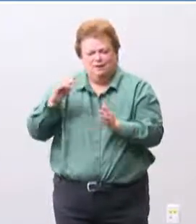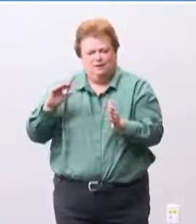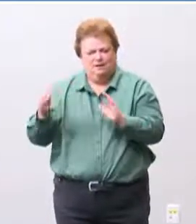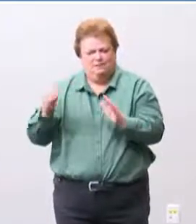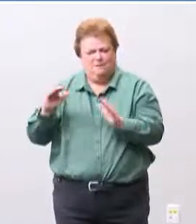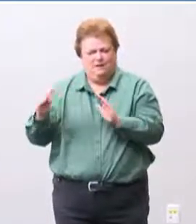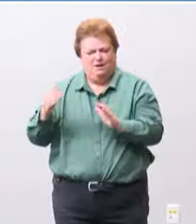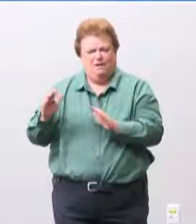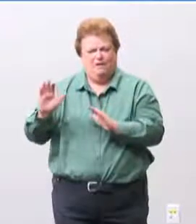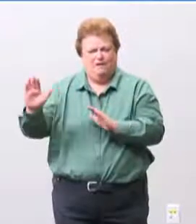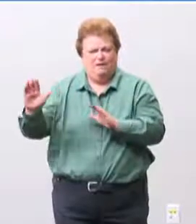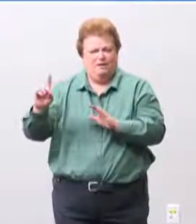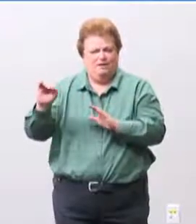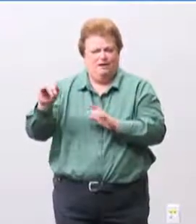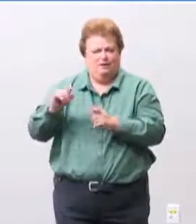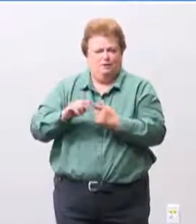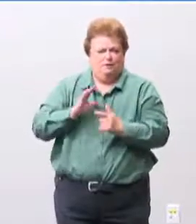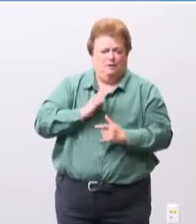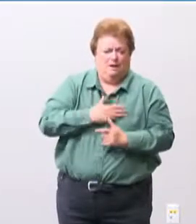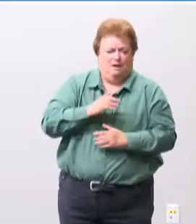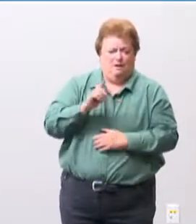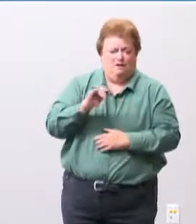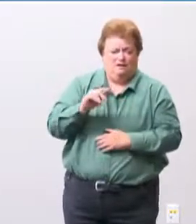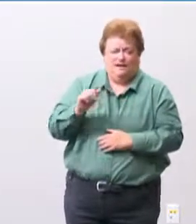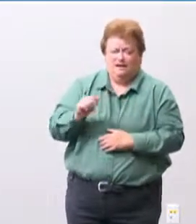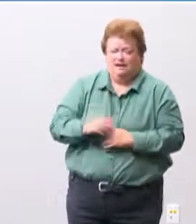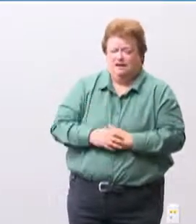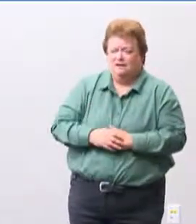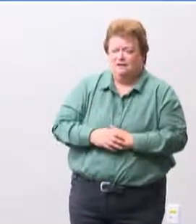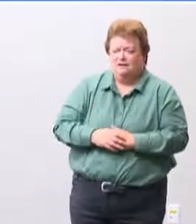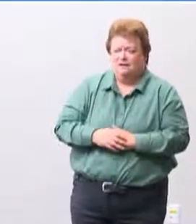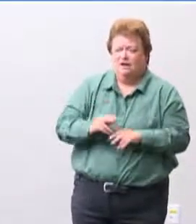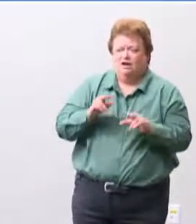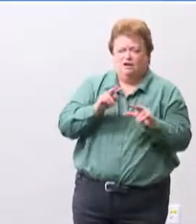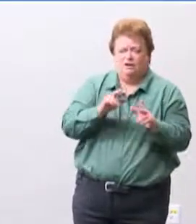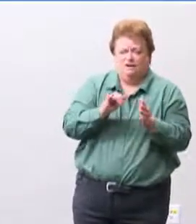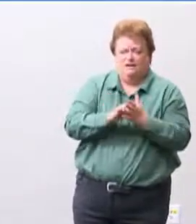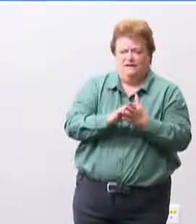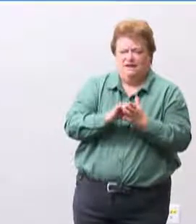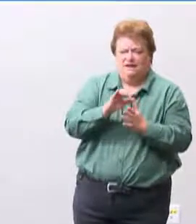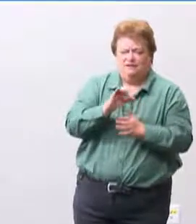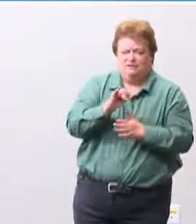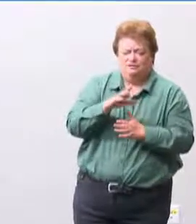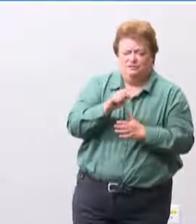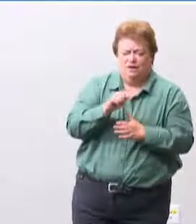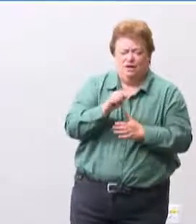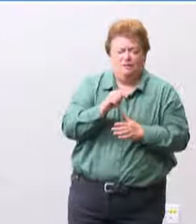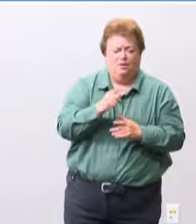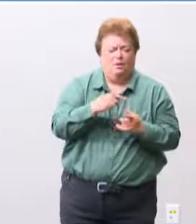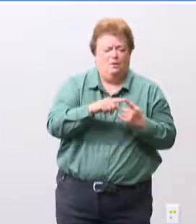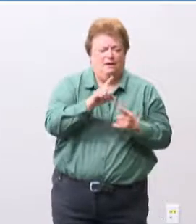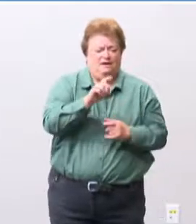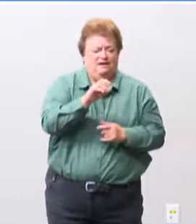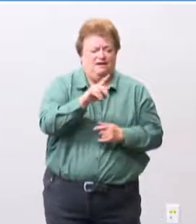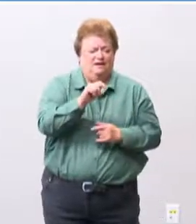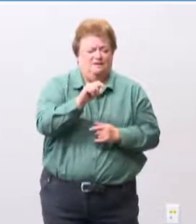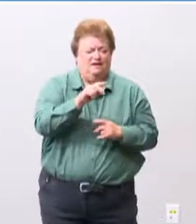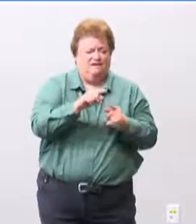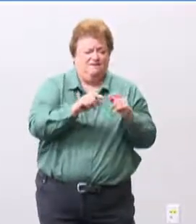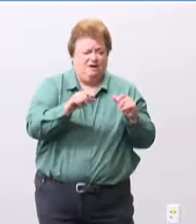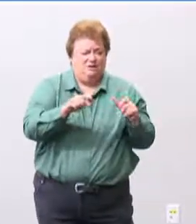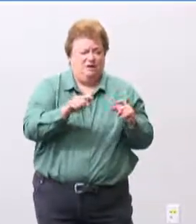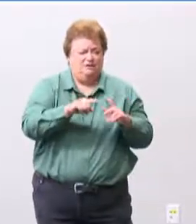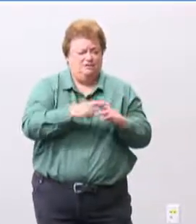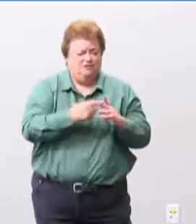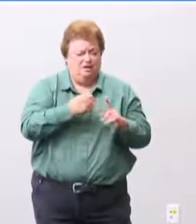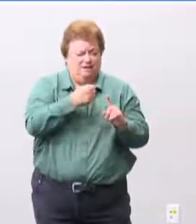recent data available. When you're looking at this chart, after the Delta variant began impacting our